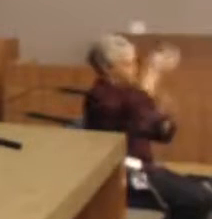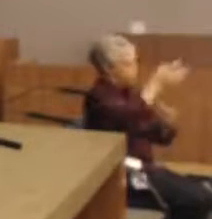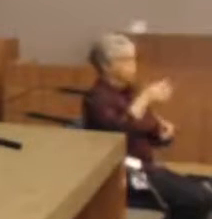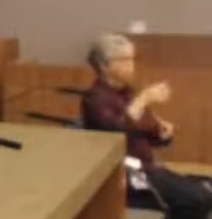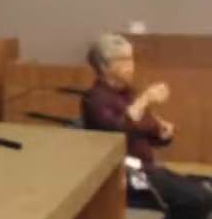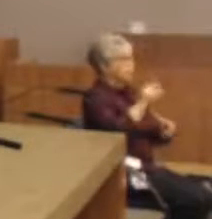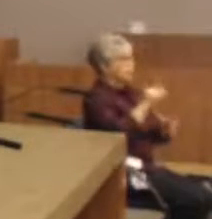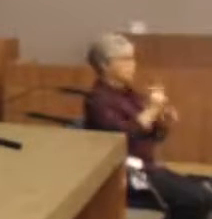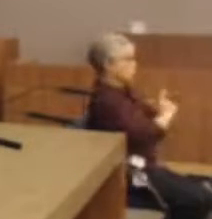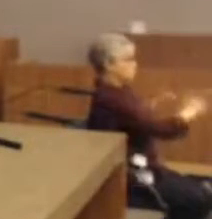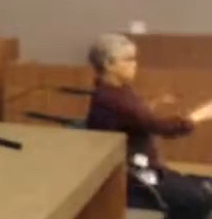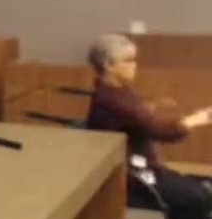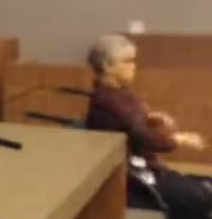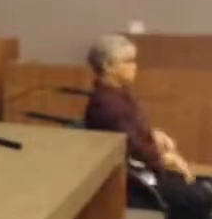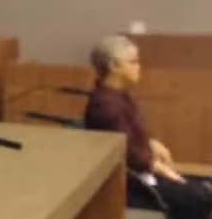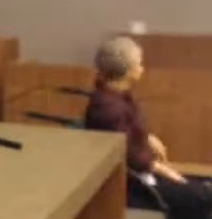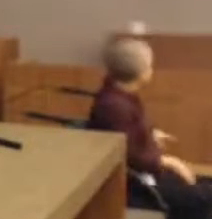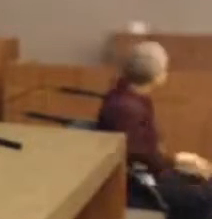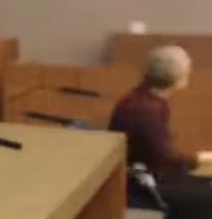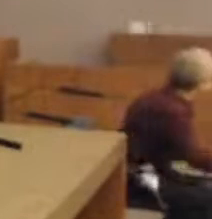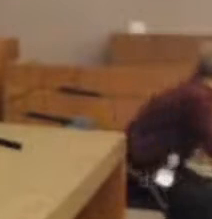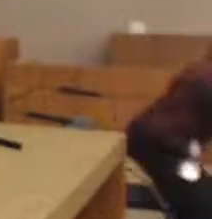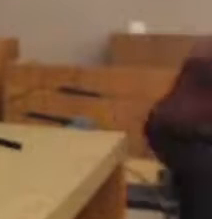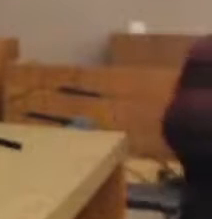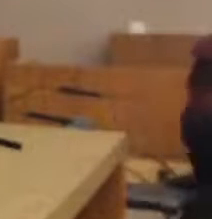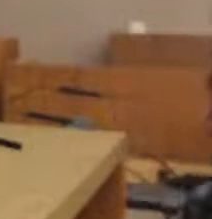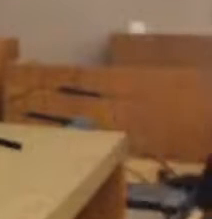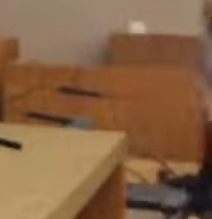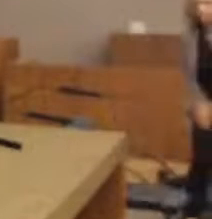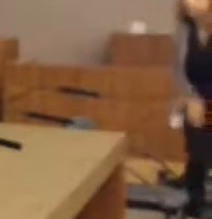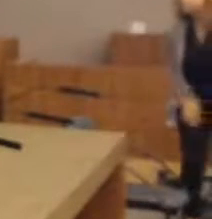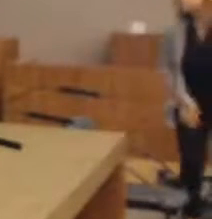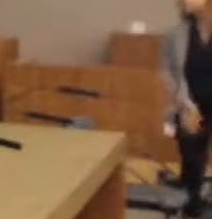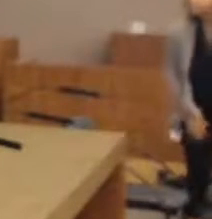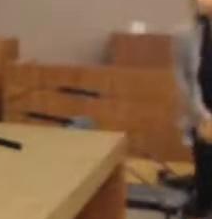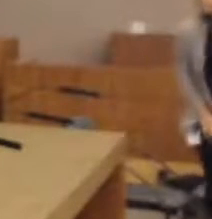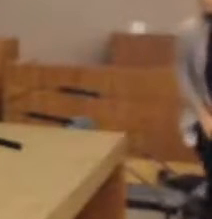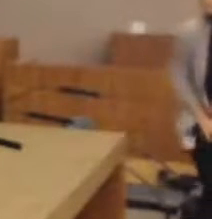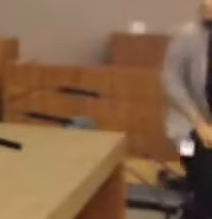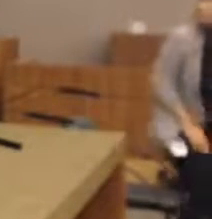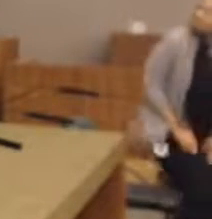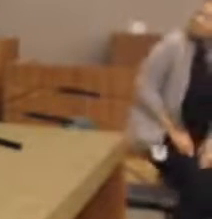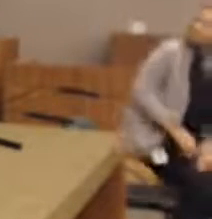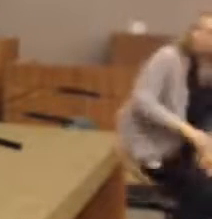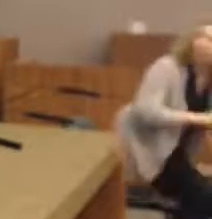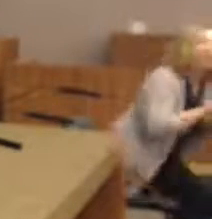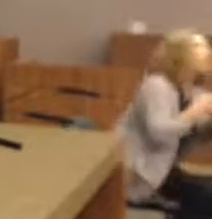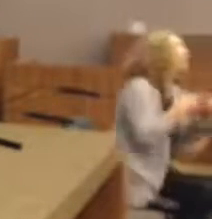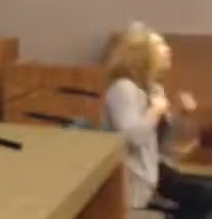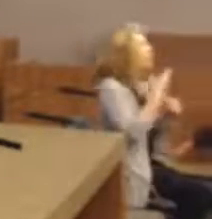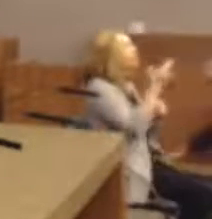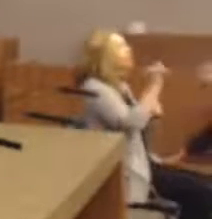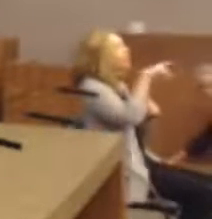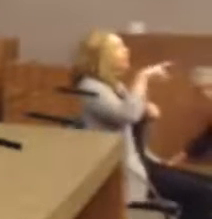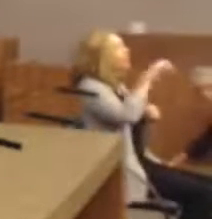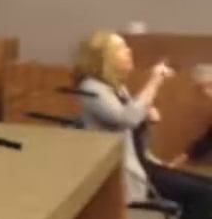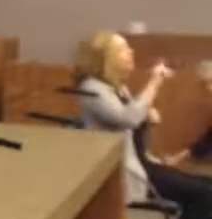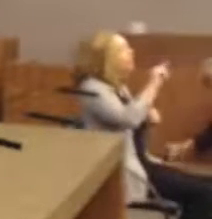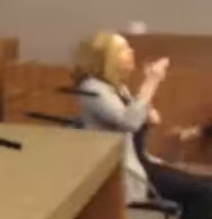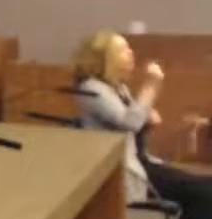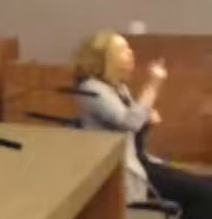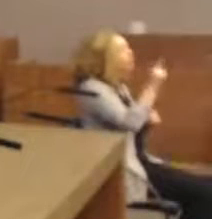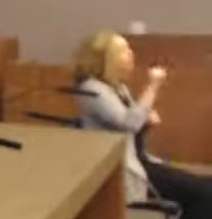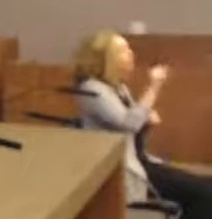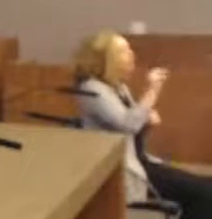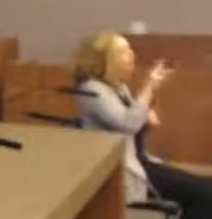important part of our brain. And then we have the hypothalamus, and the hypothalamus is going to come into play later, but the hypothalamus regulates